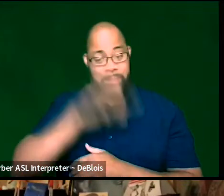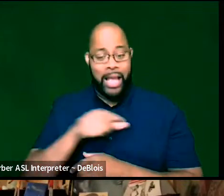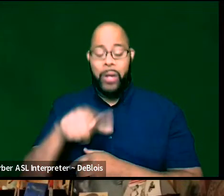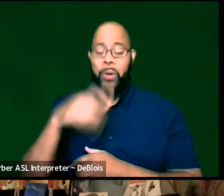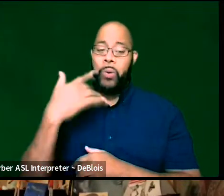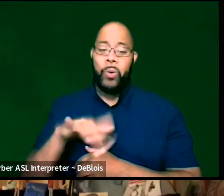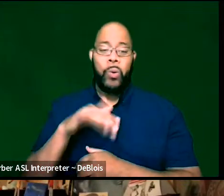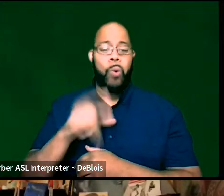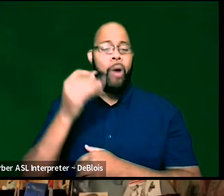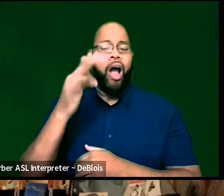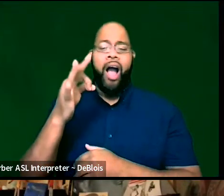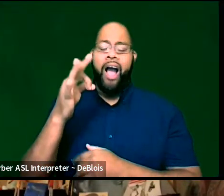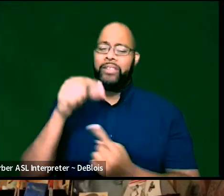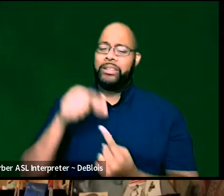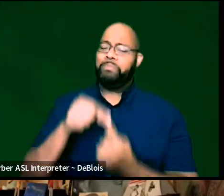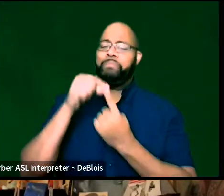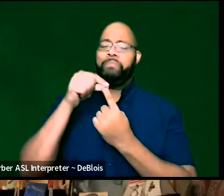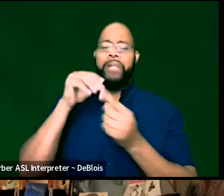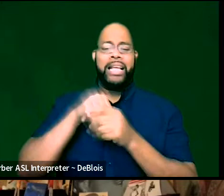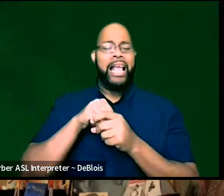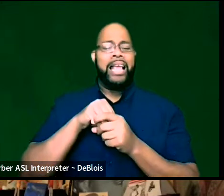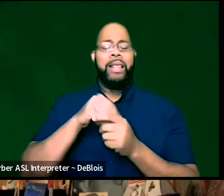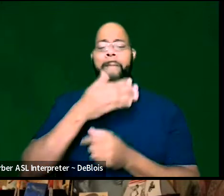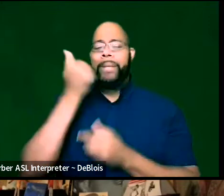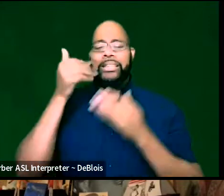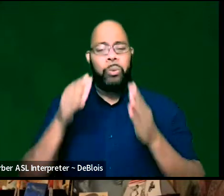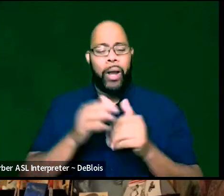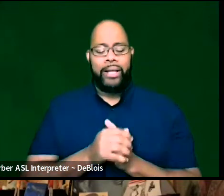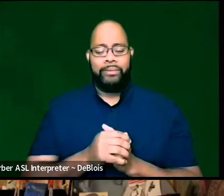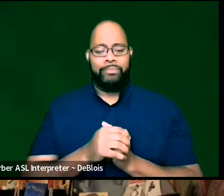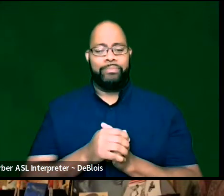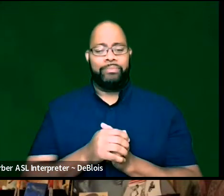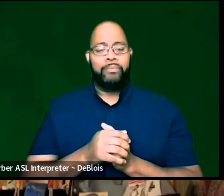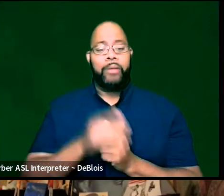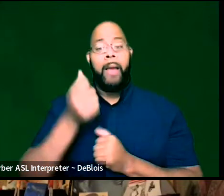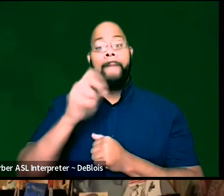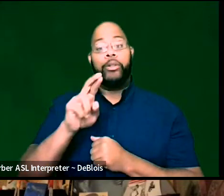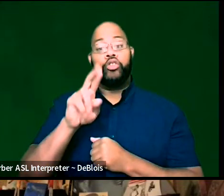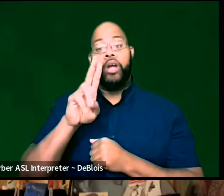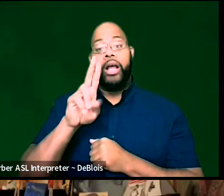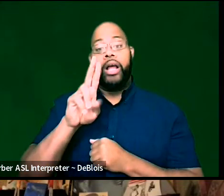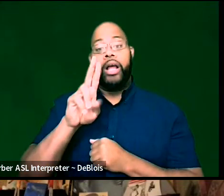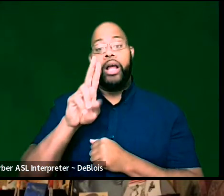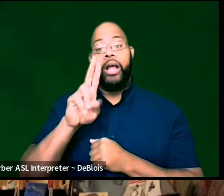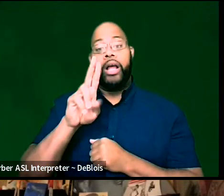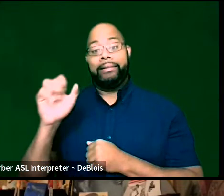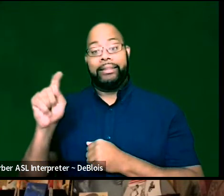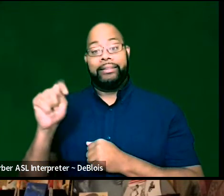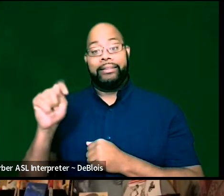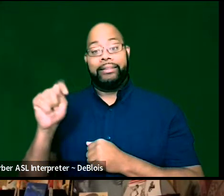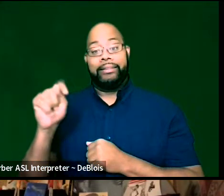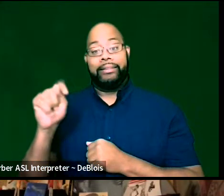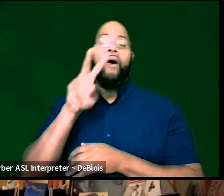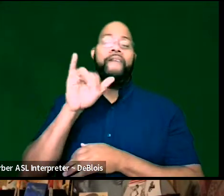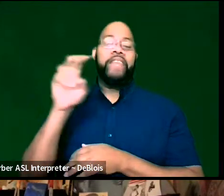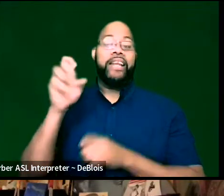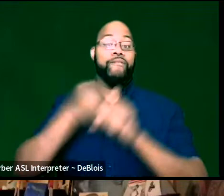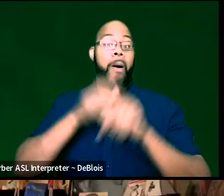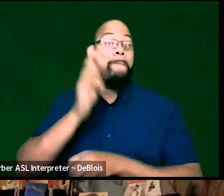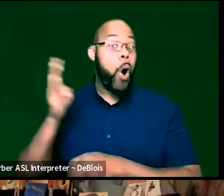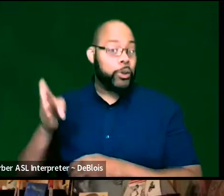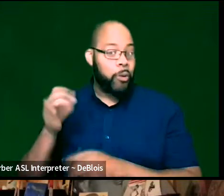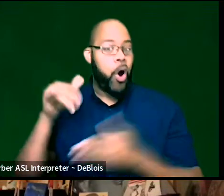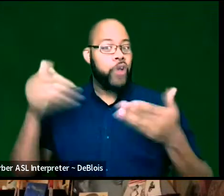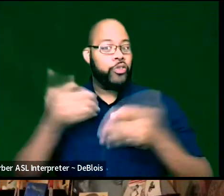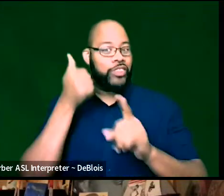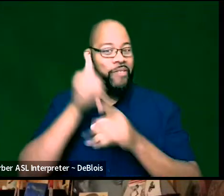is one of a kind in the best way. Mr. Leggett, or Vinny from Baltimore, as I've heard you